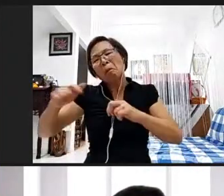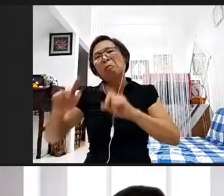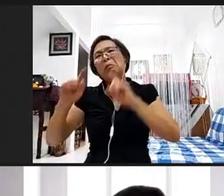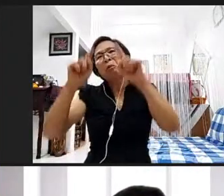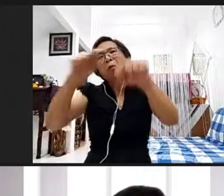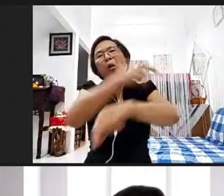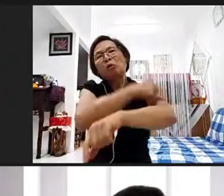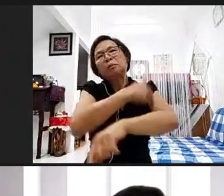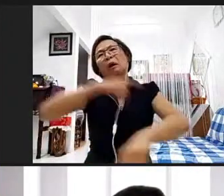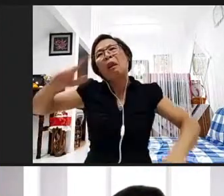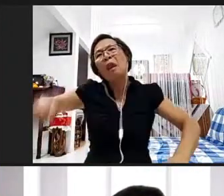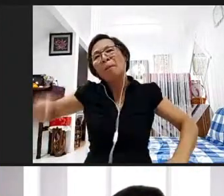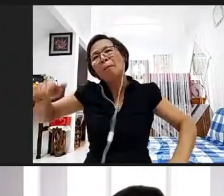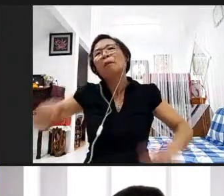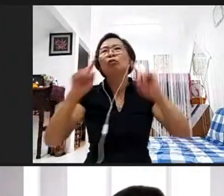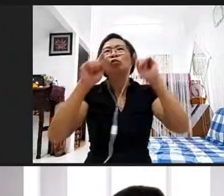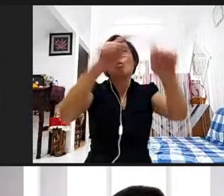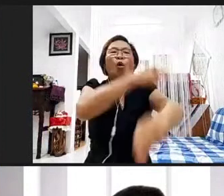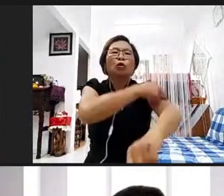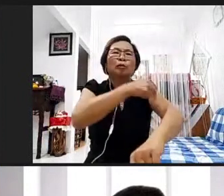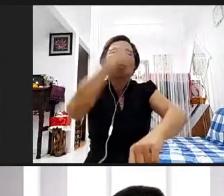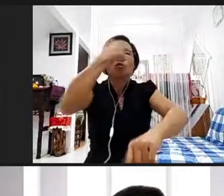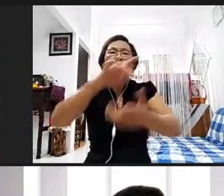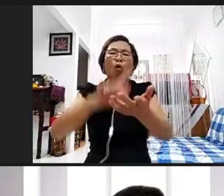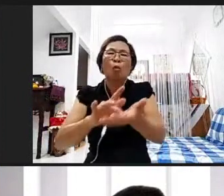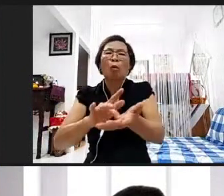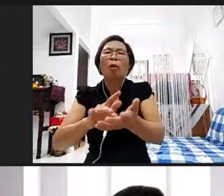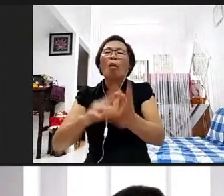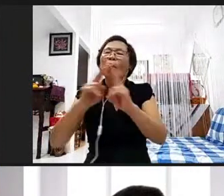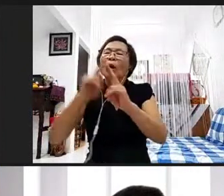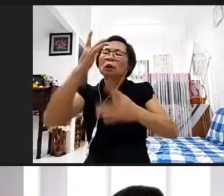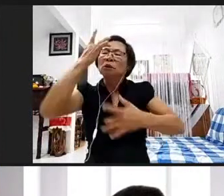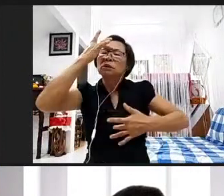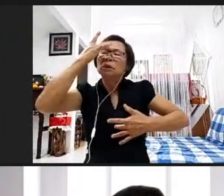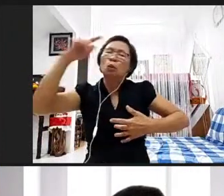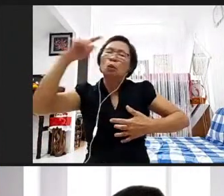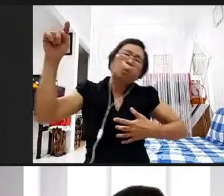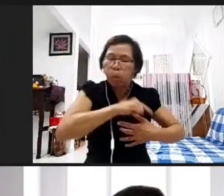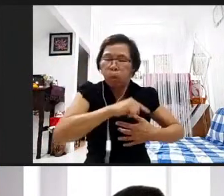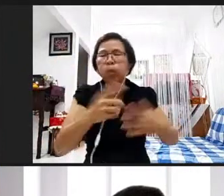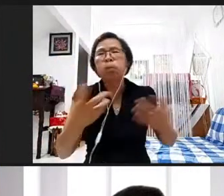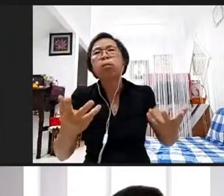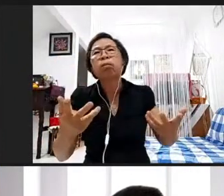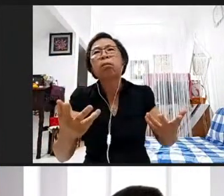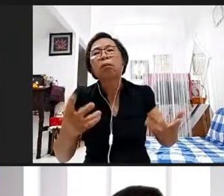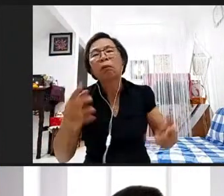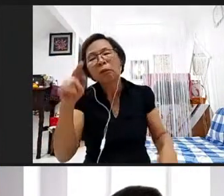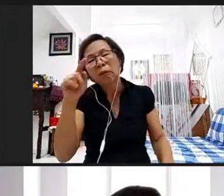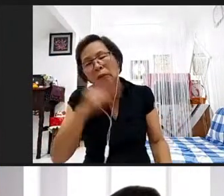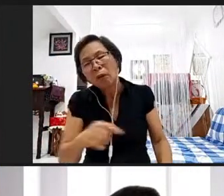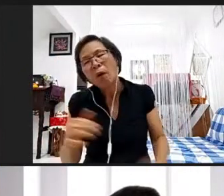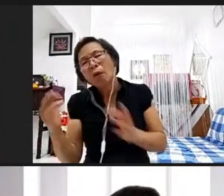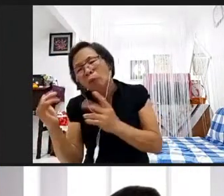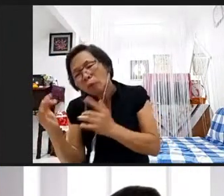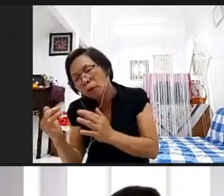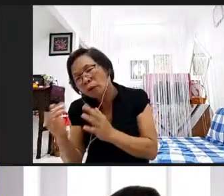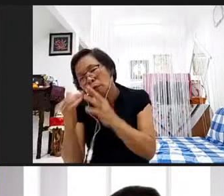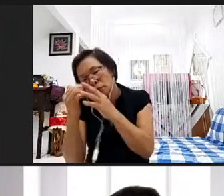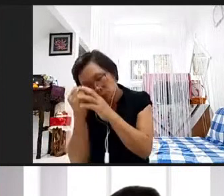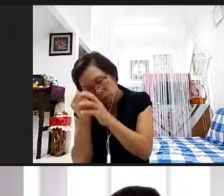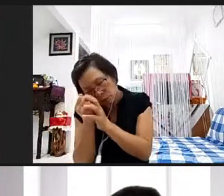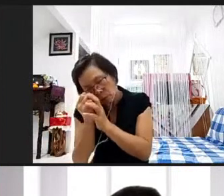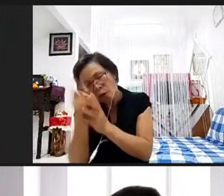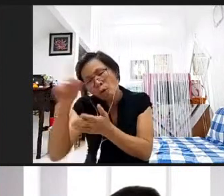came forward for treatments are all very ill patients. They wait at home sick for a week